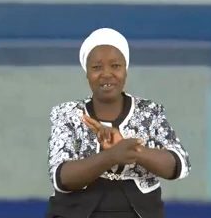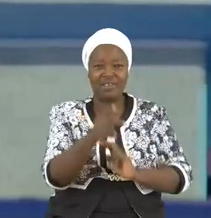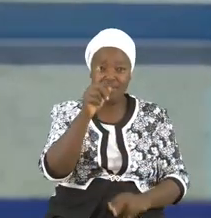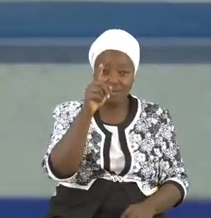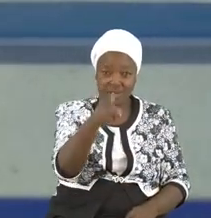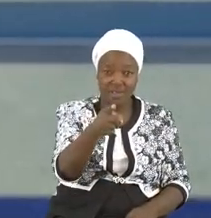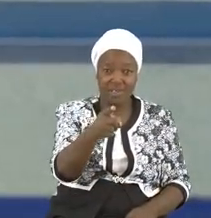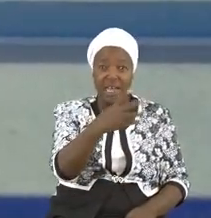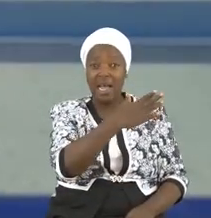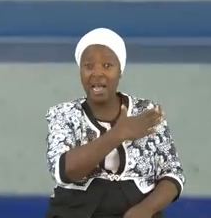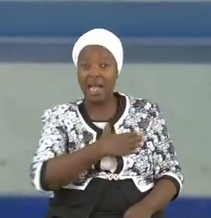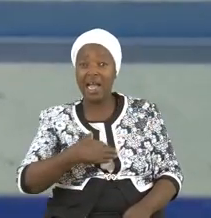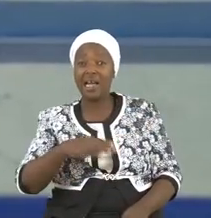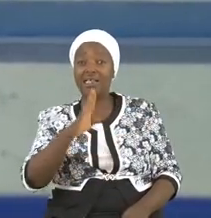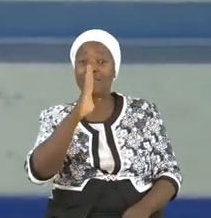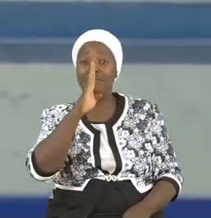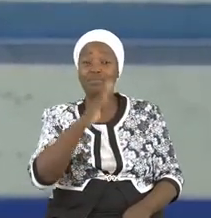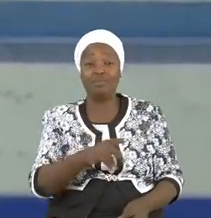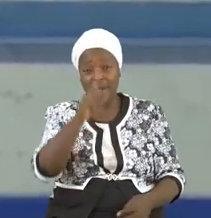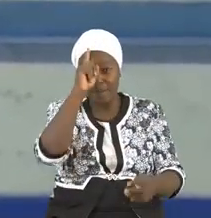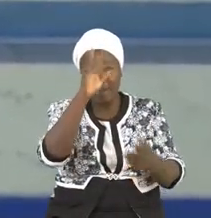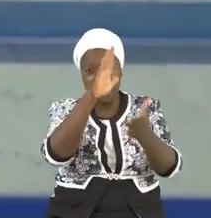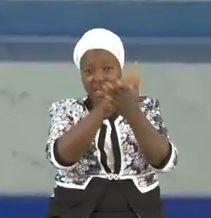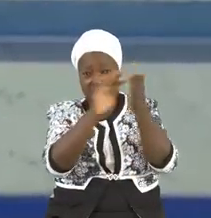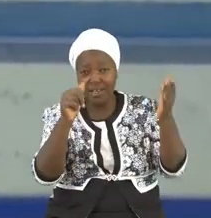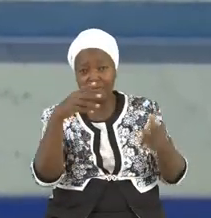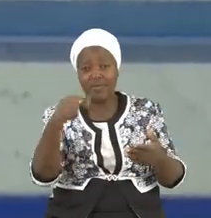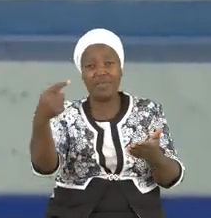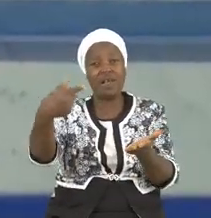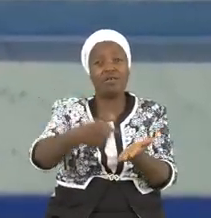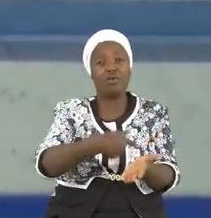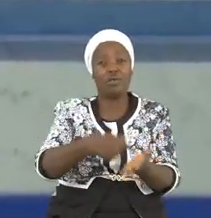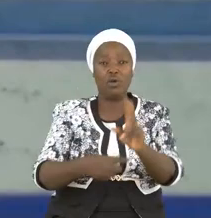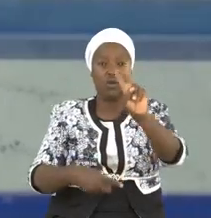and believe the gospel. Two things there.